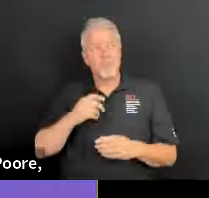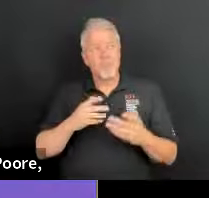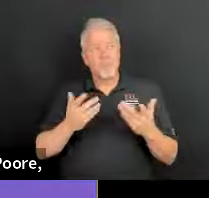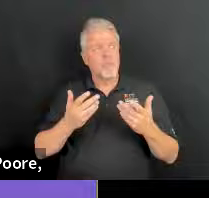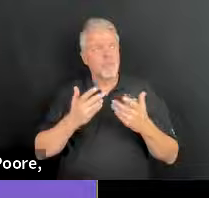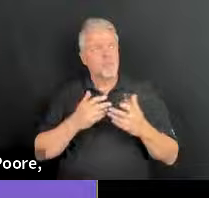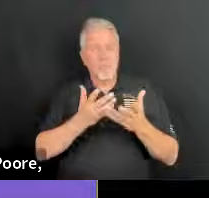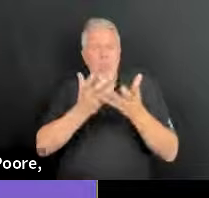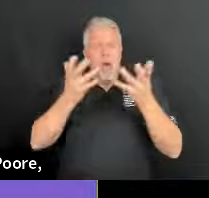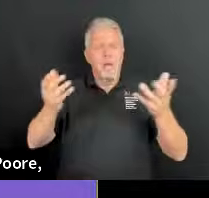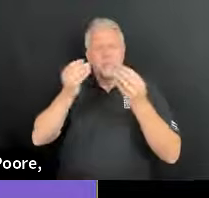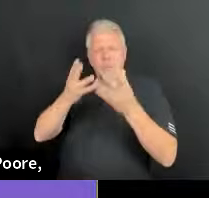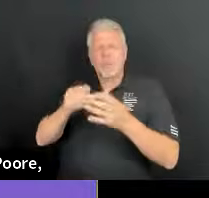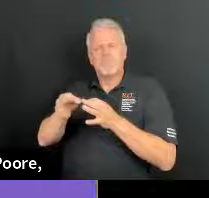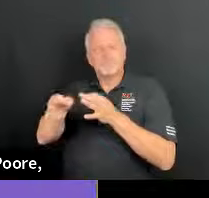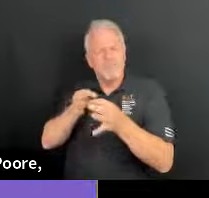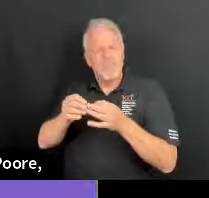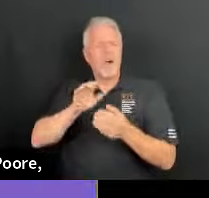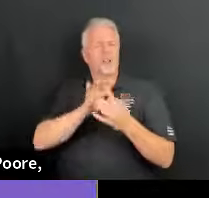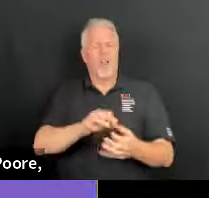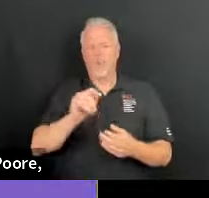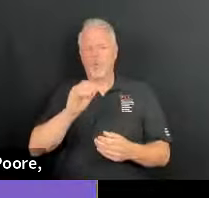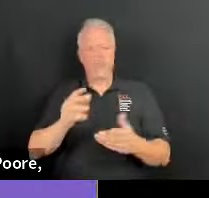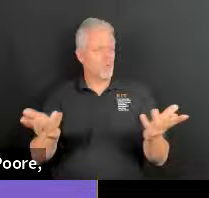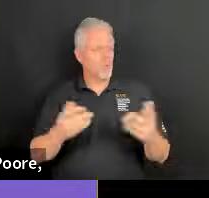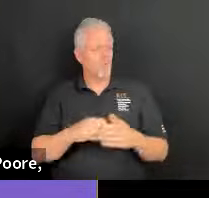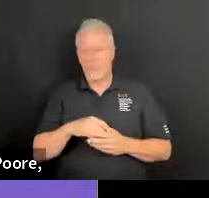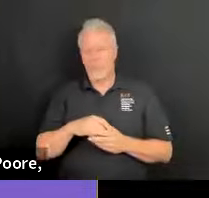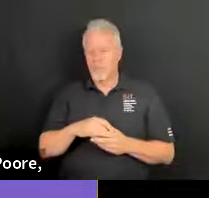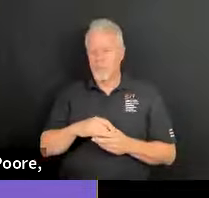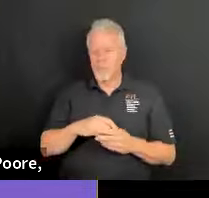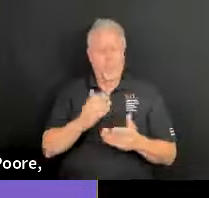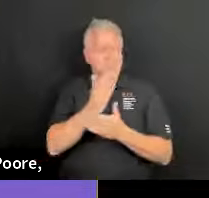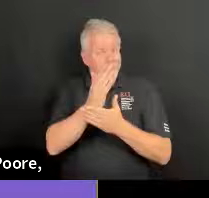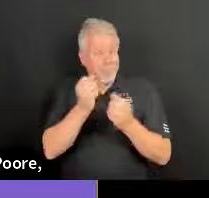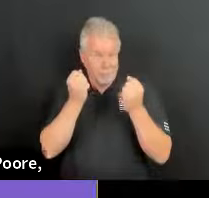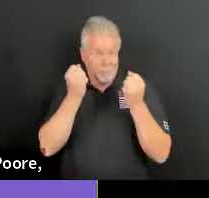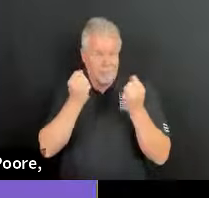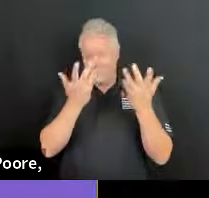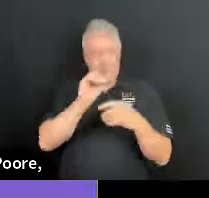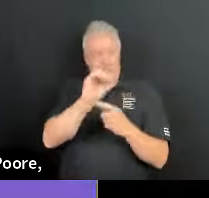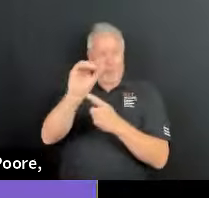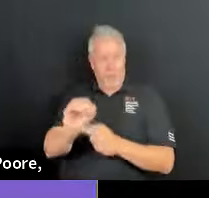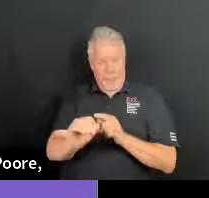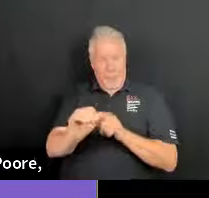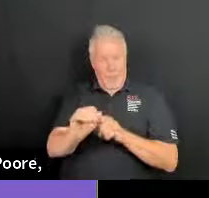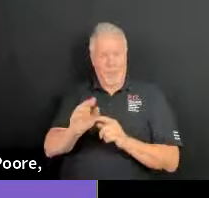is not there. There's a lack of information. There's so much information that is,